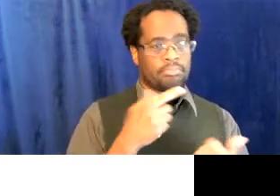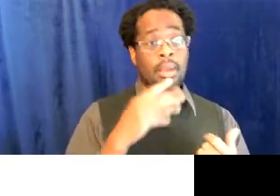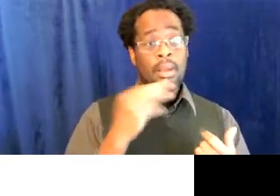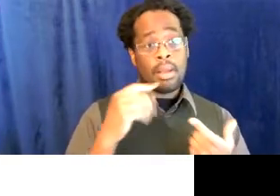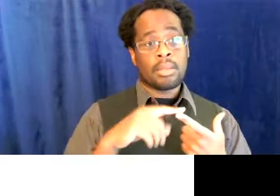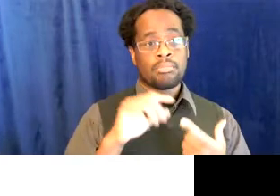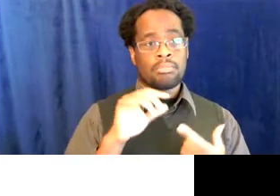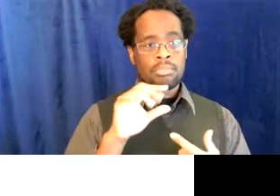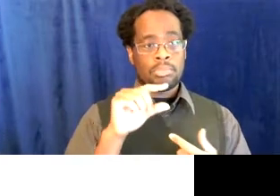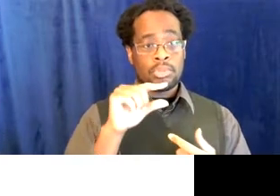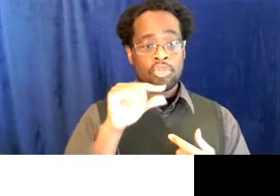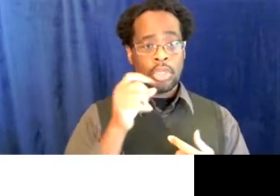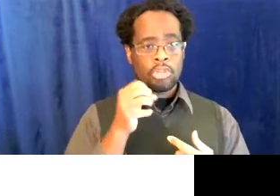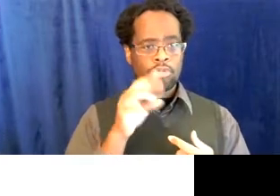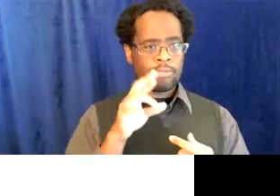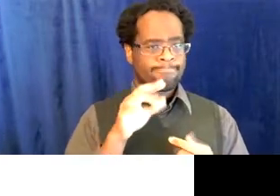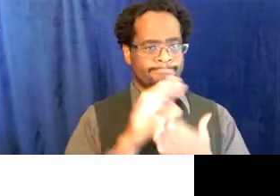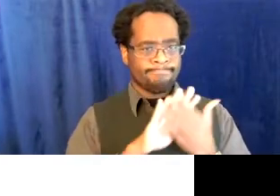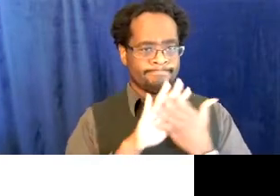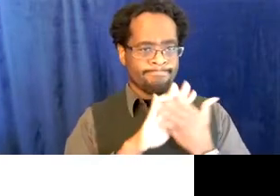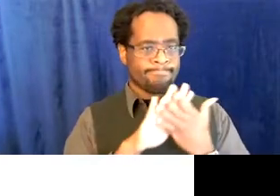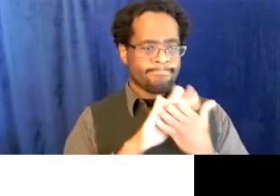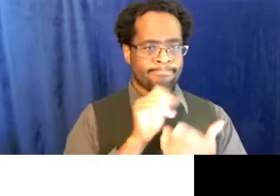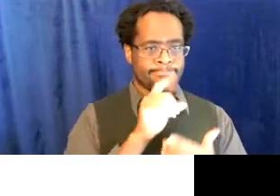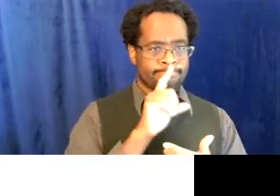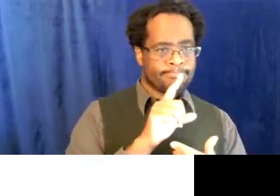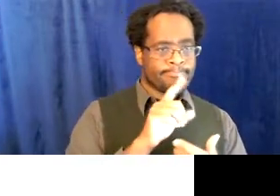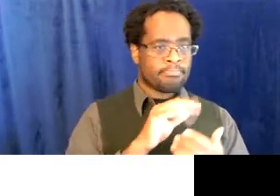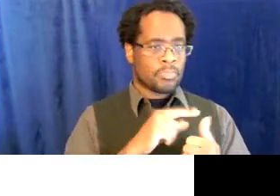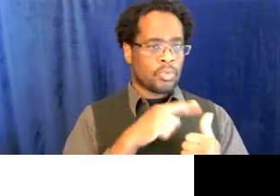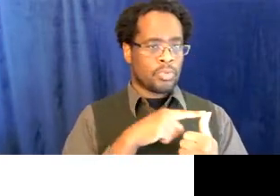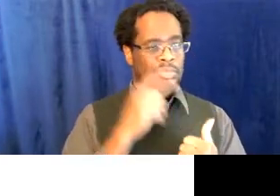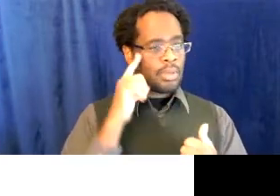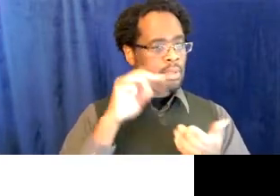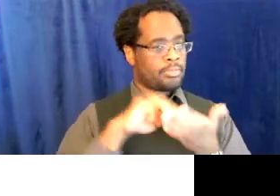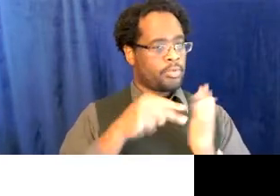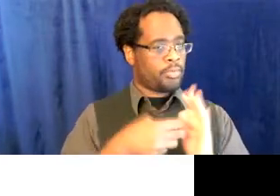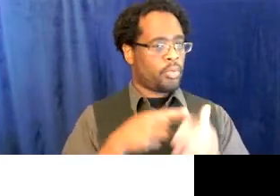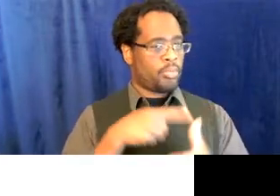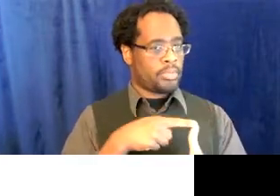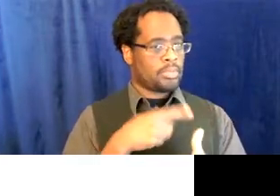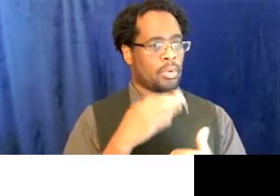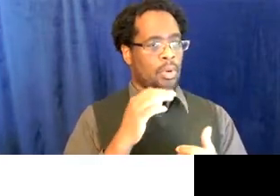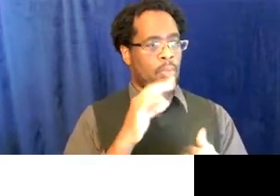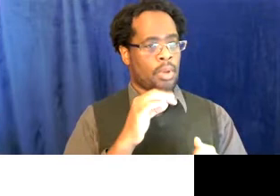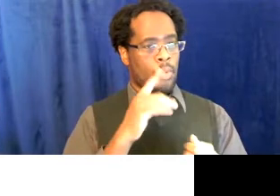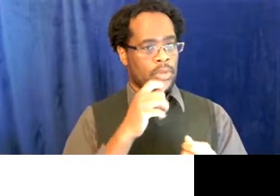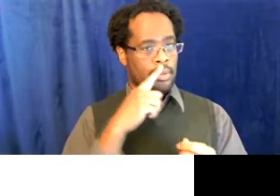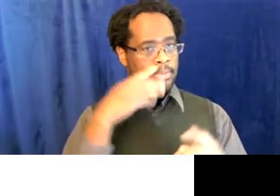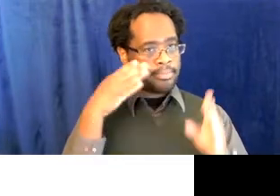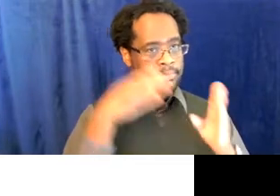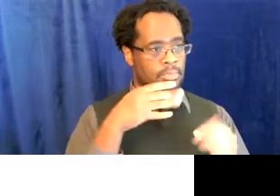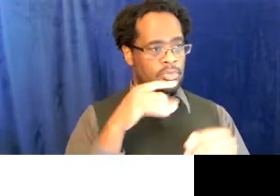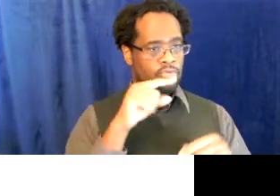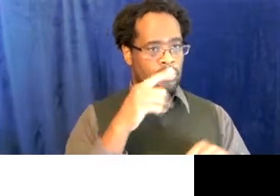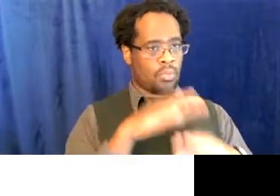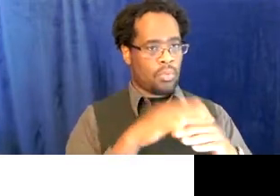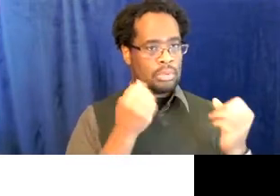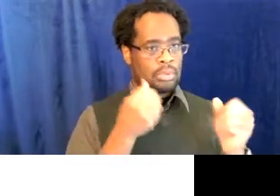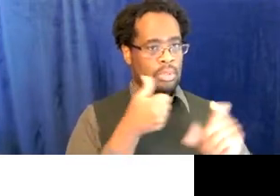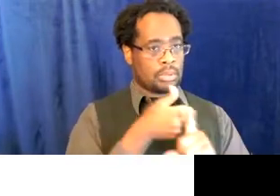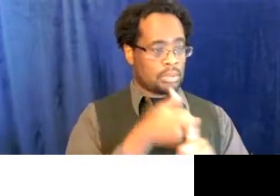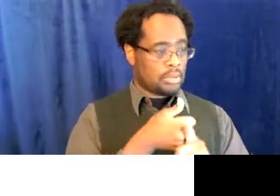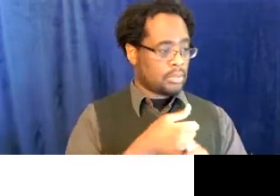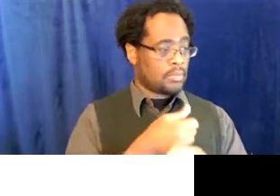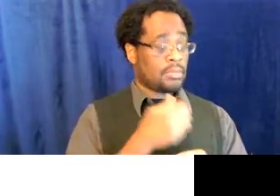person, has no race identifiers and no gender identifiers. It is an ambiguous